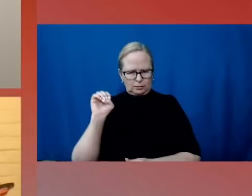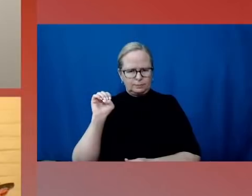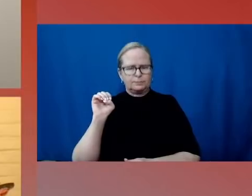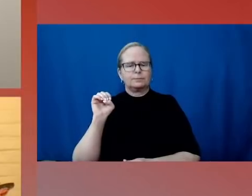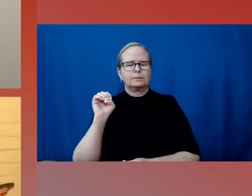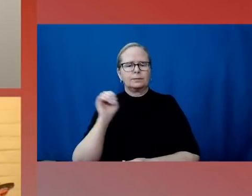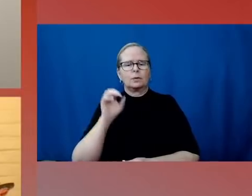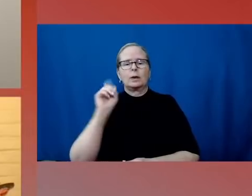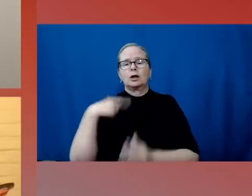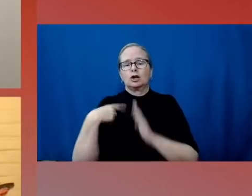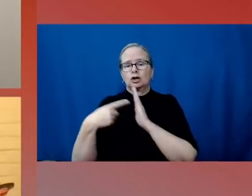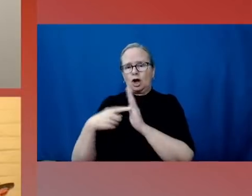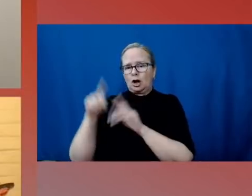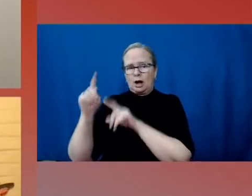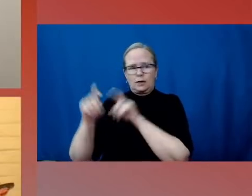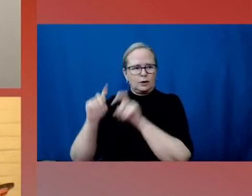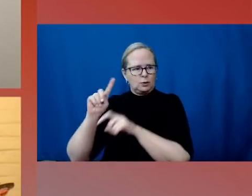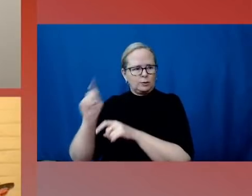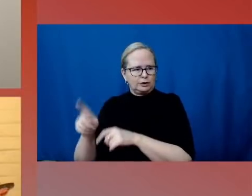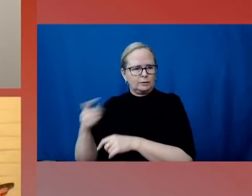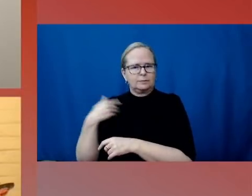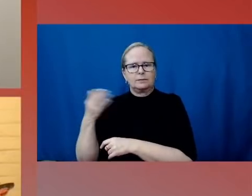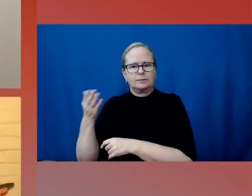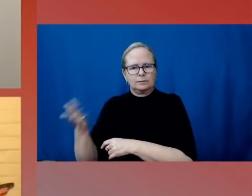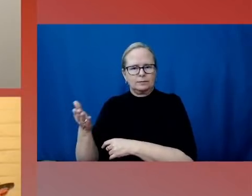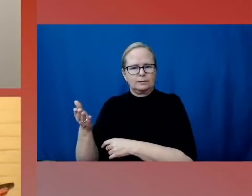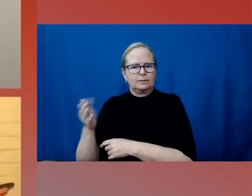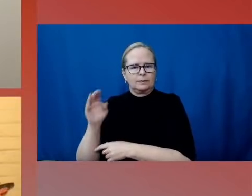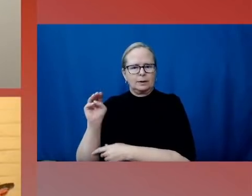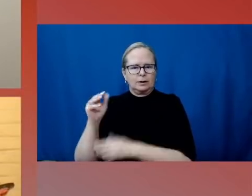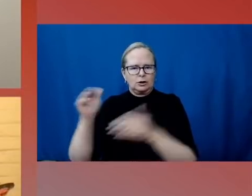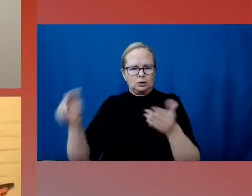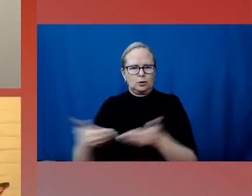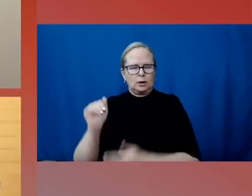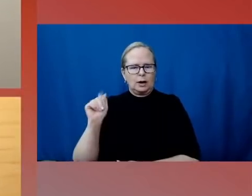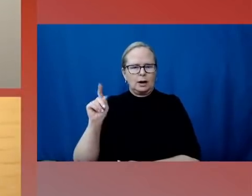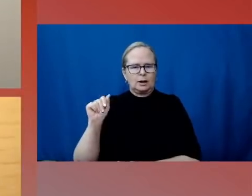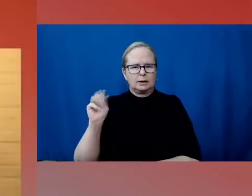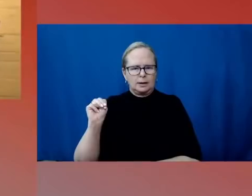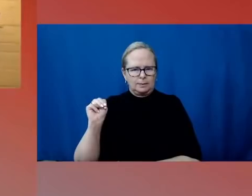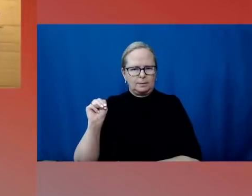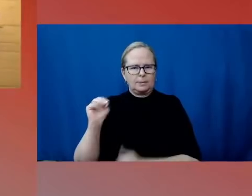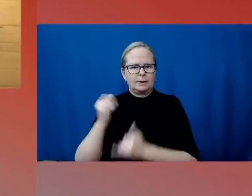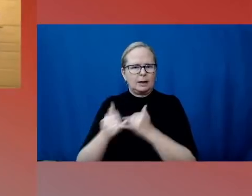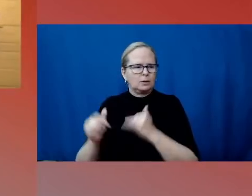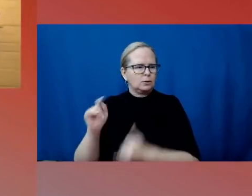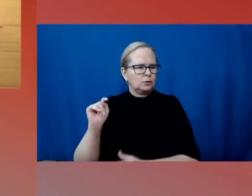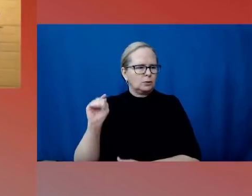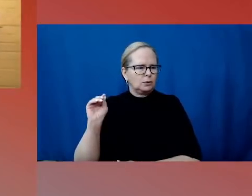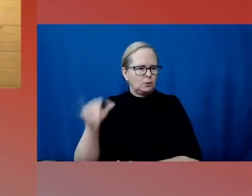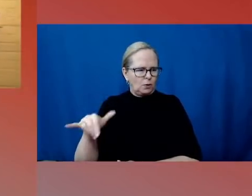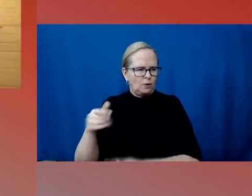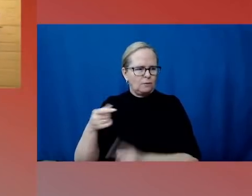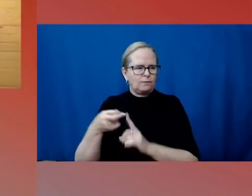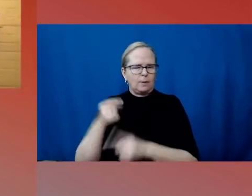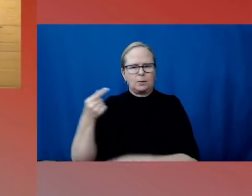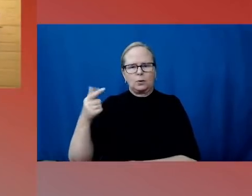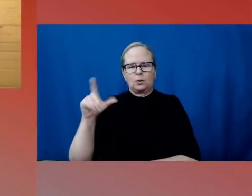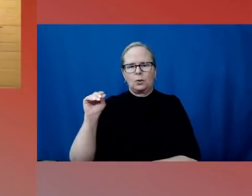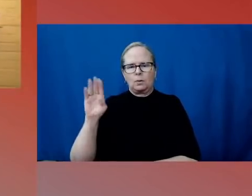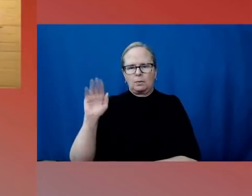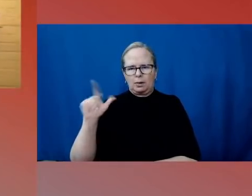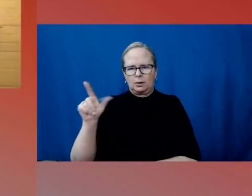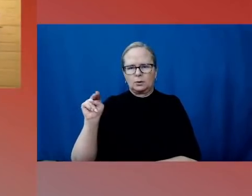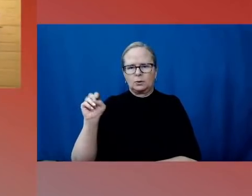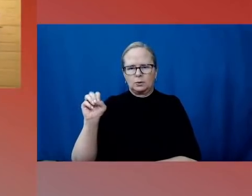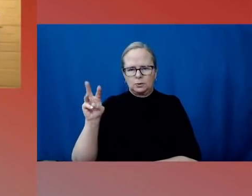To start off the question and answer period of our discussion today, I would like to welcome Adam Toy from Global Calgary